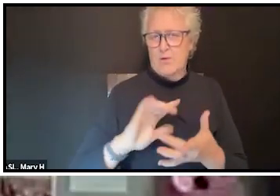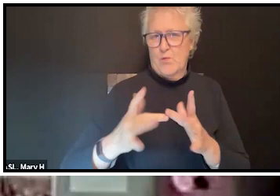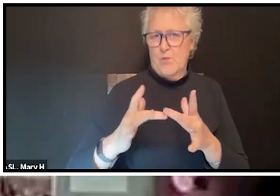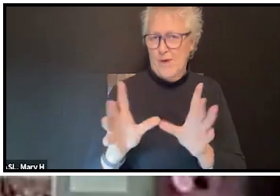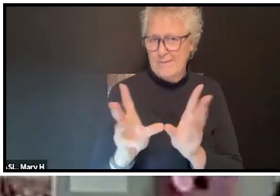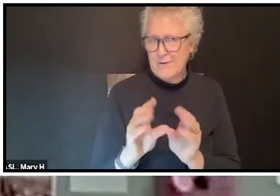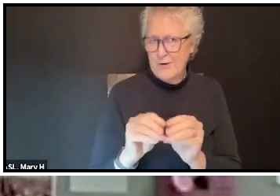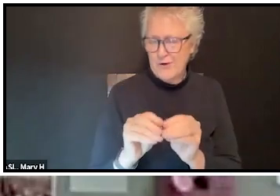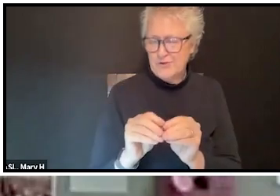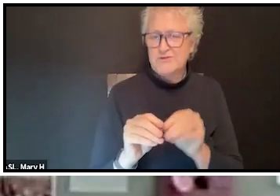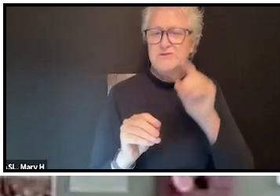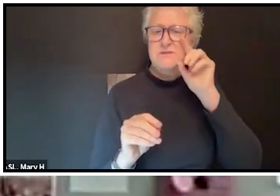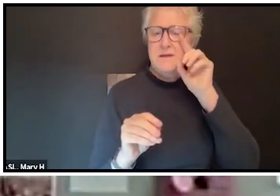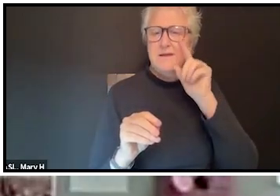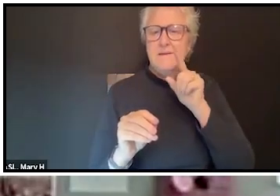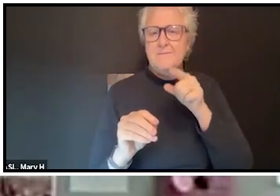www.ripin.org,